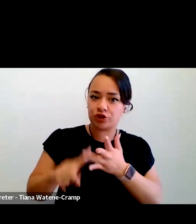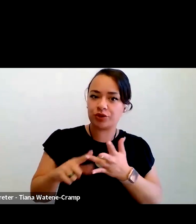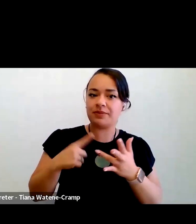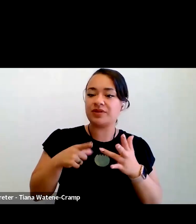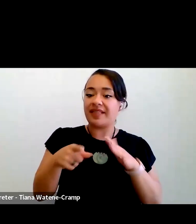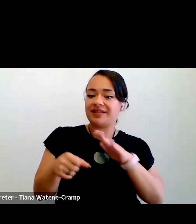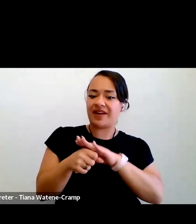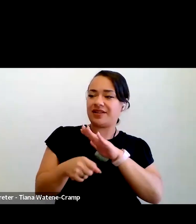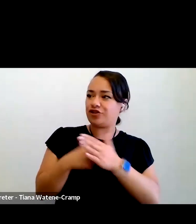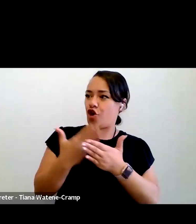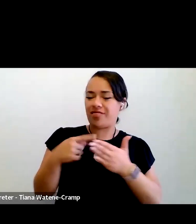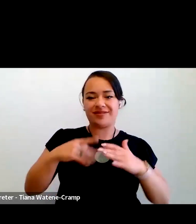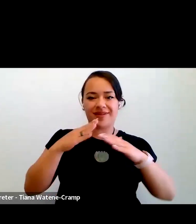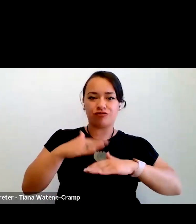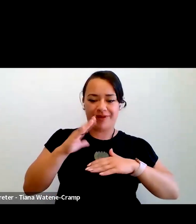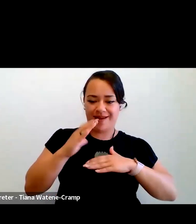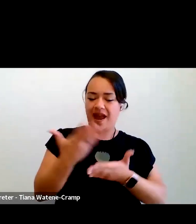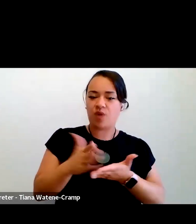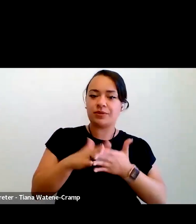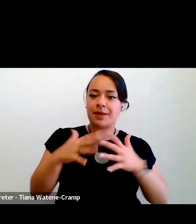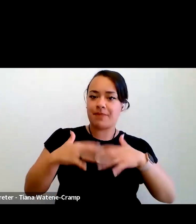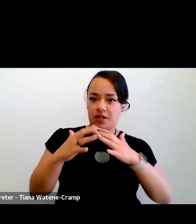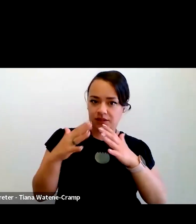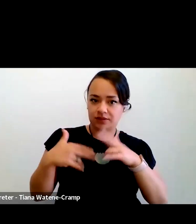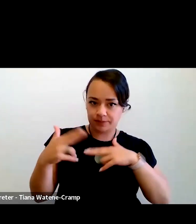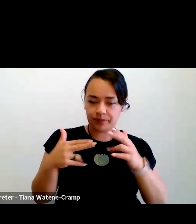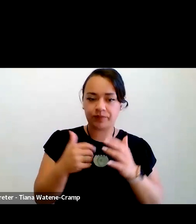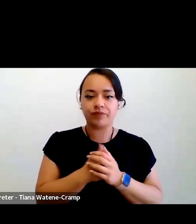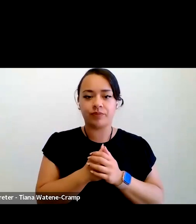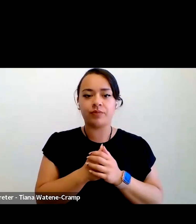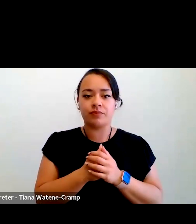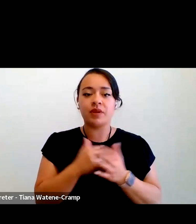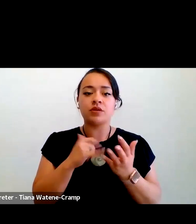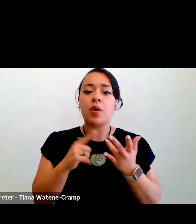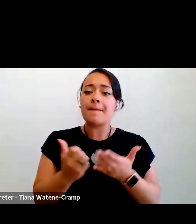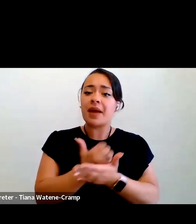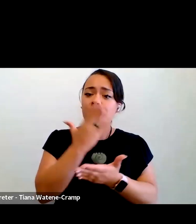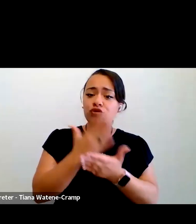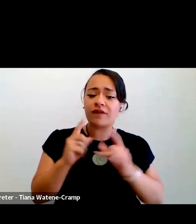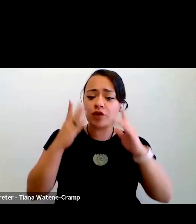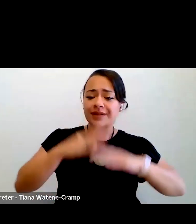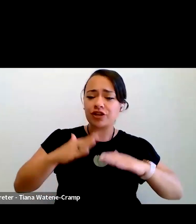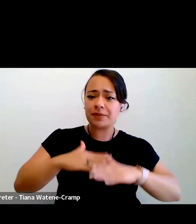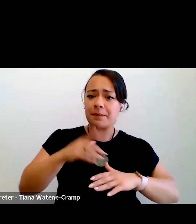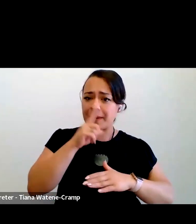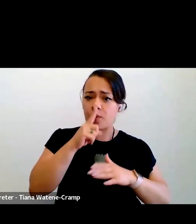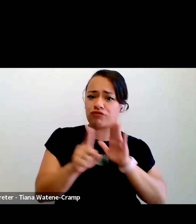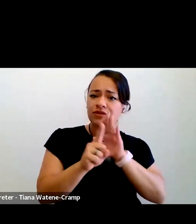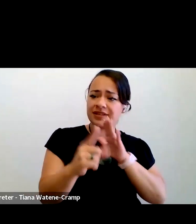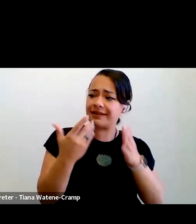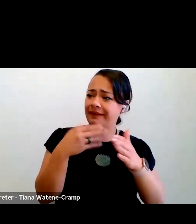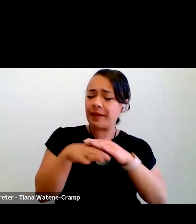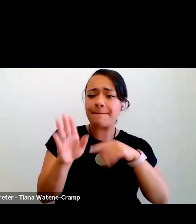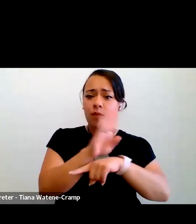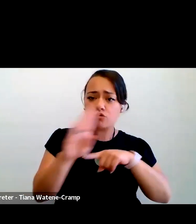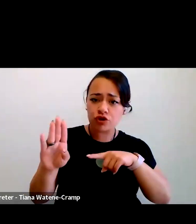built. So again, when we're having a discussion about First Nations people being meaningfully represented in boardrooms, or even to extend that to the